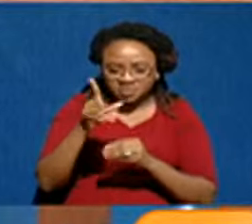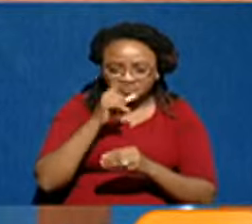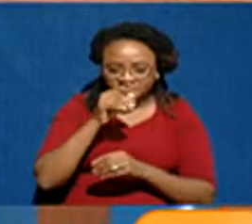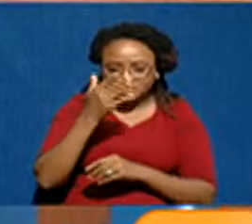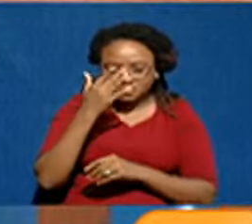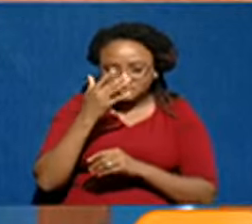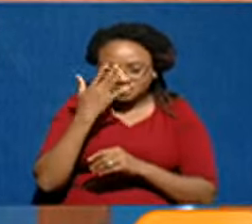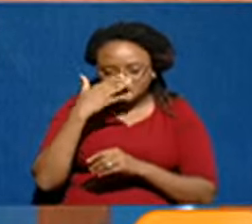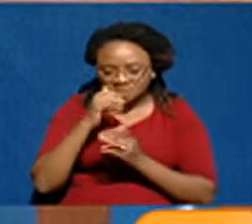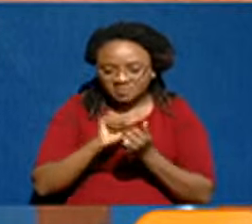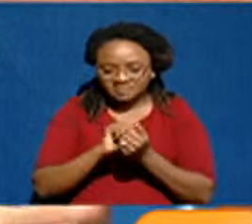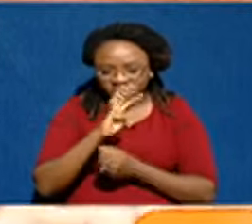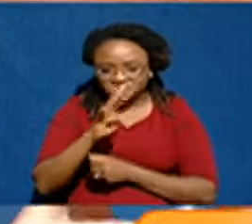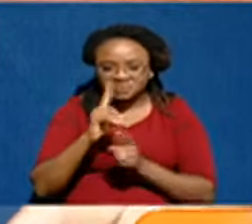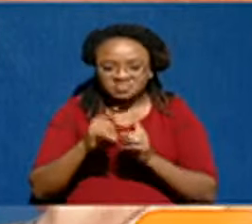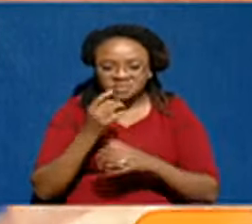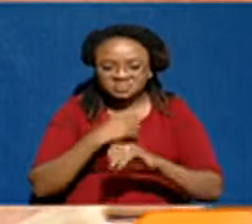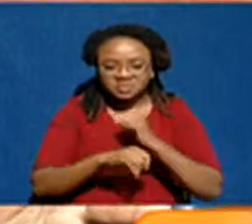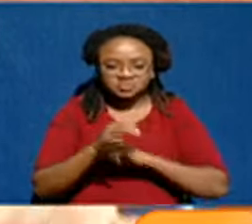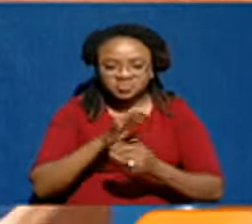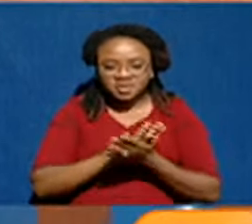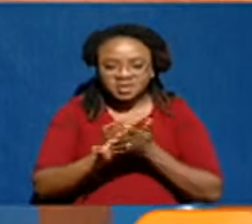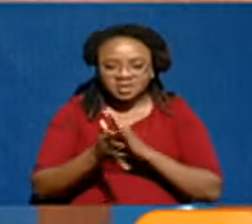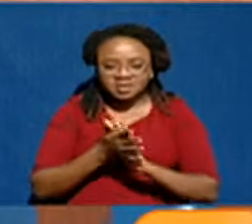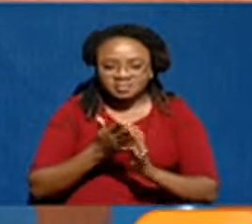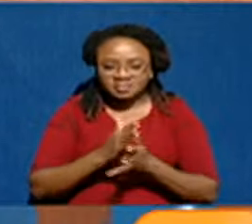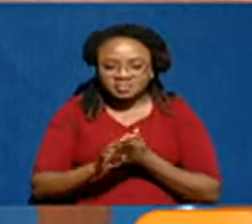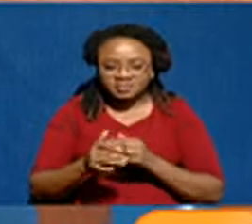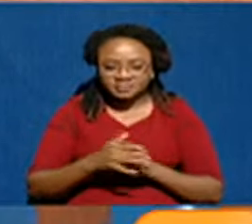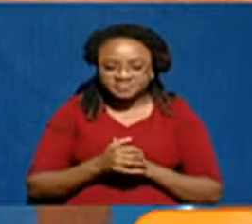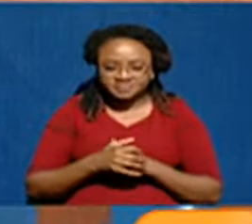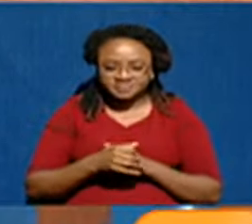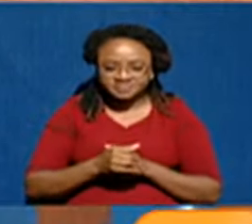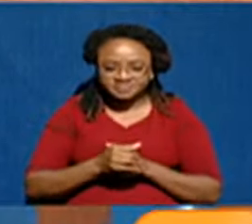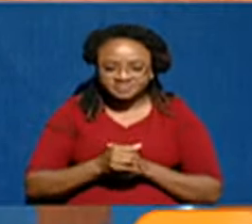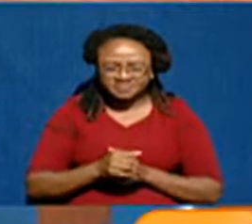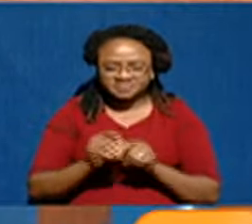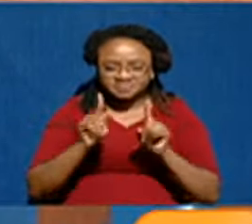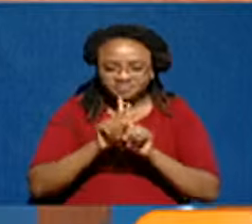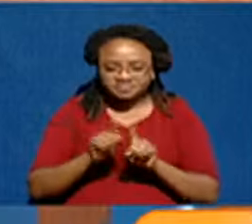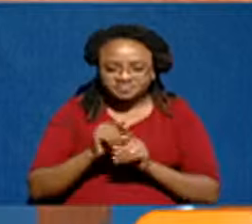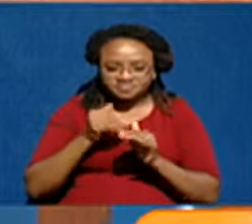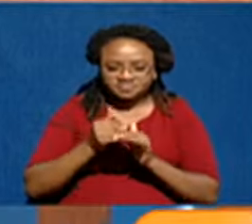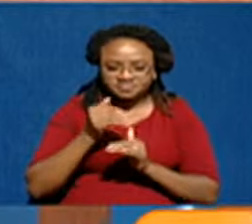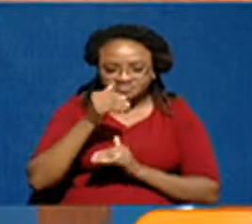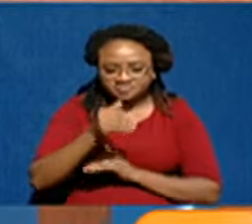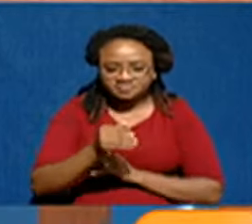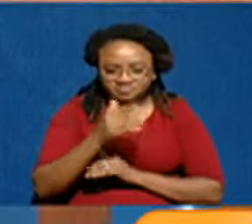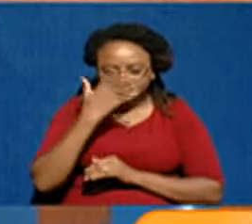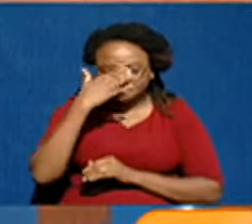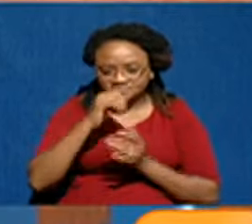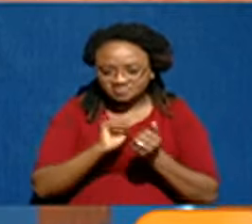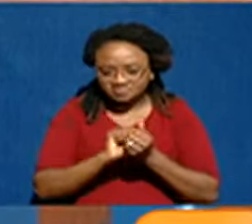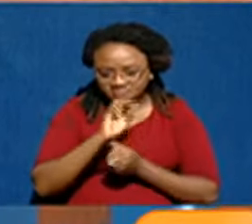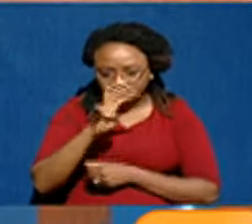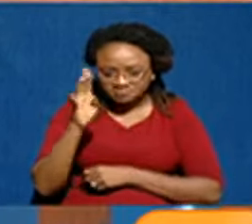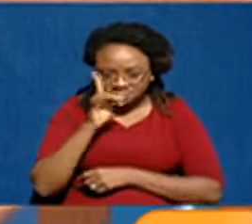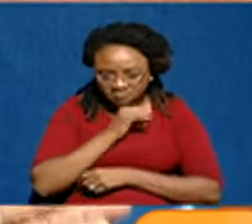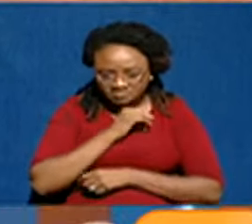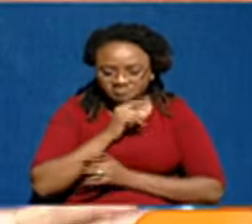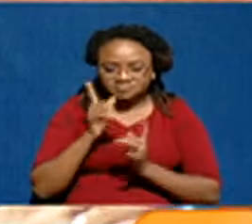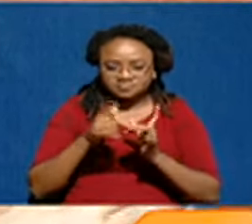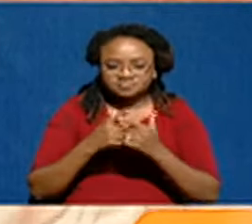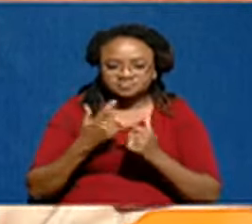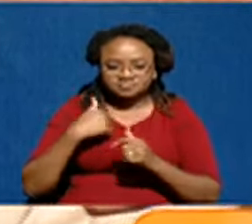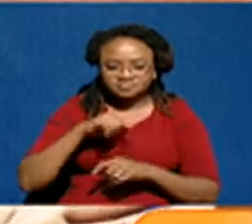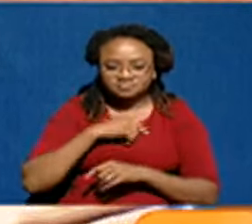days. They never acted. We actually did a joint petition, all of us. Then after the 14 days, we came out,